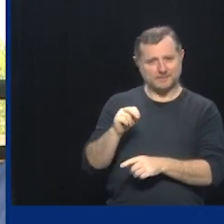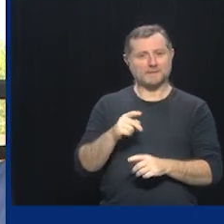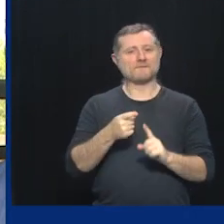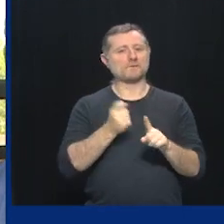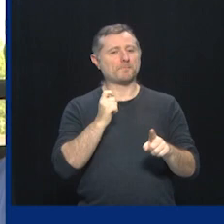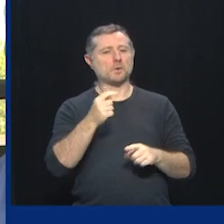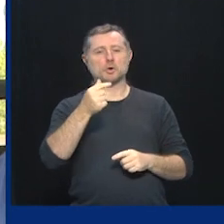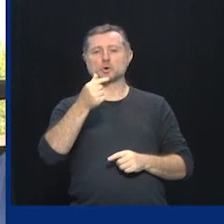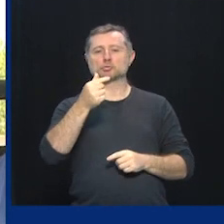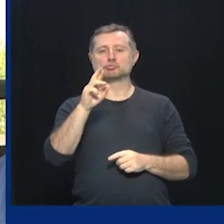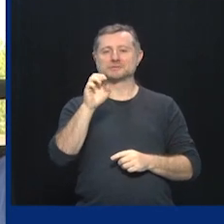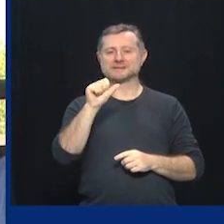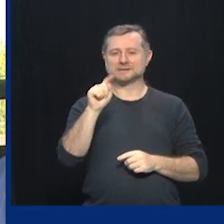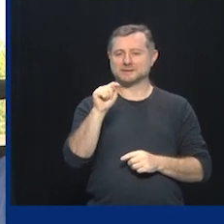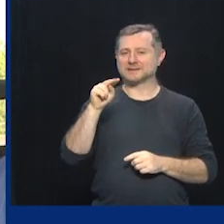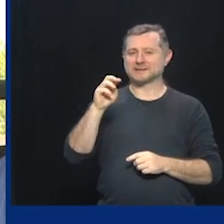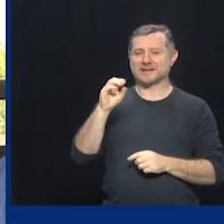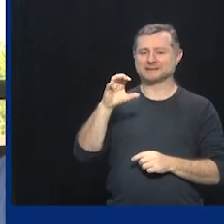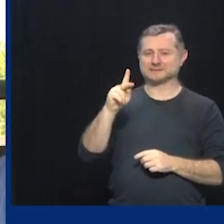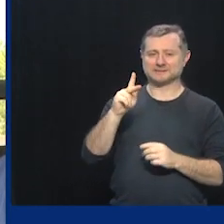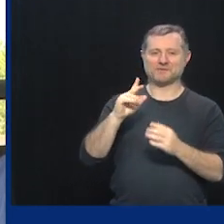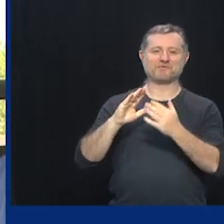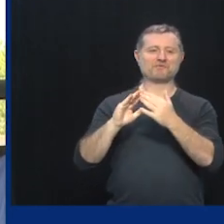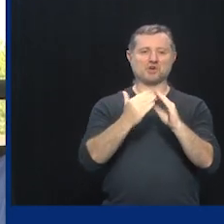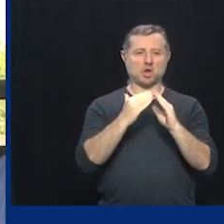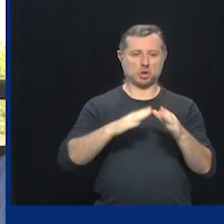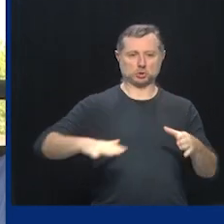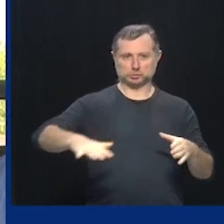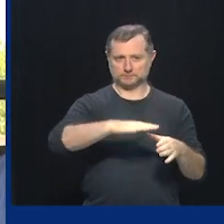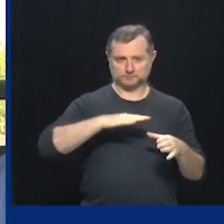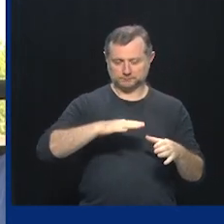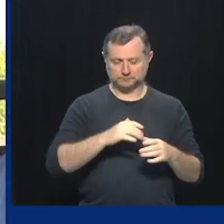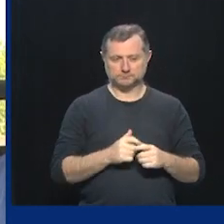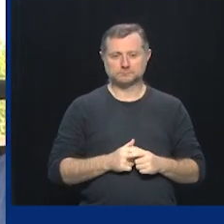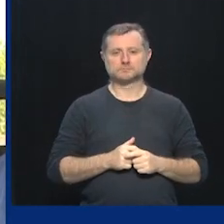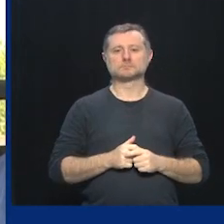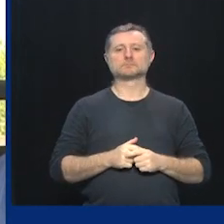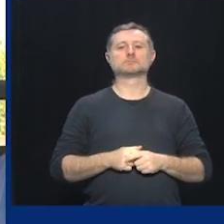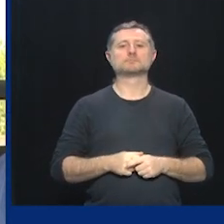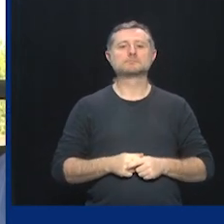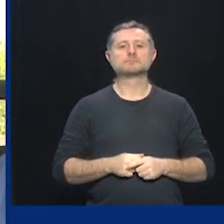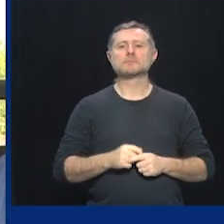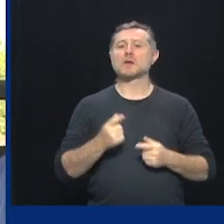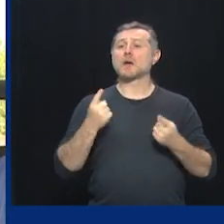well. And I think I've got my elected officials. What we saw last night was